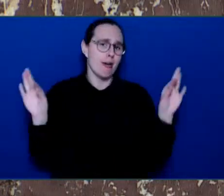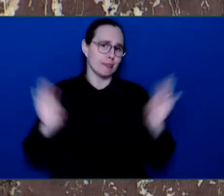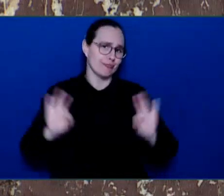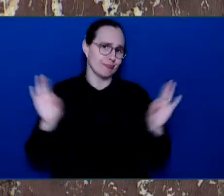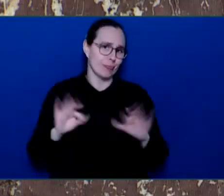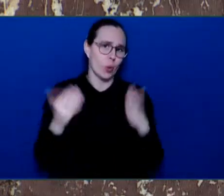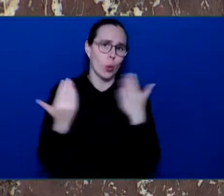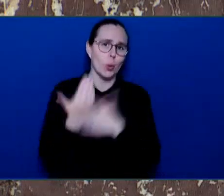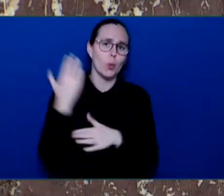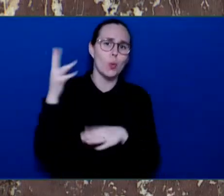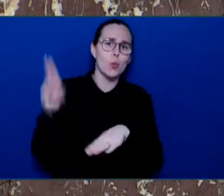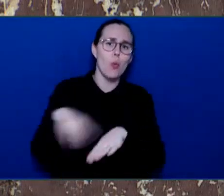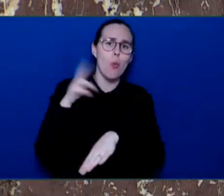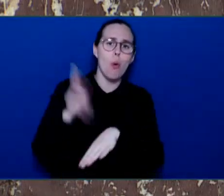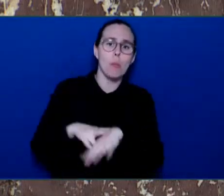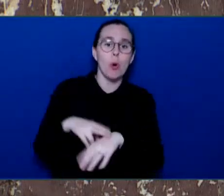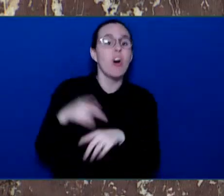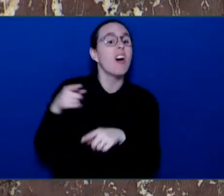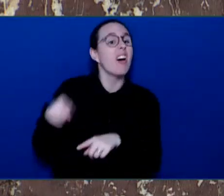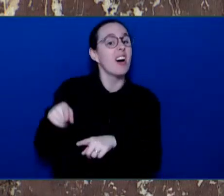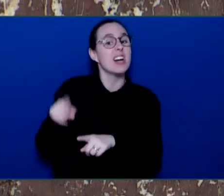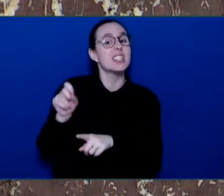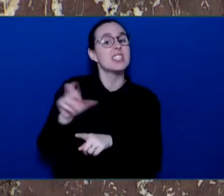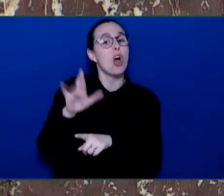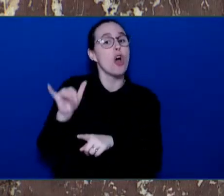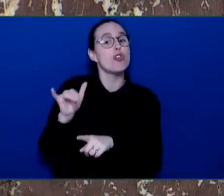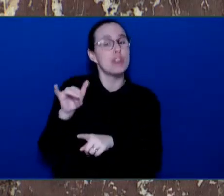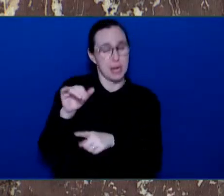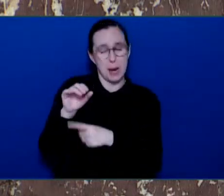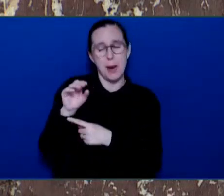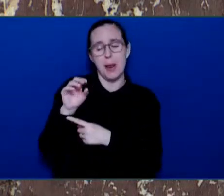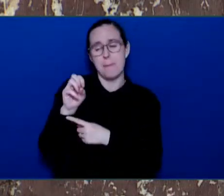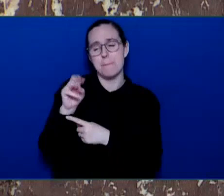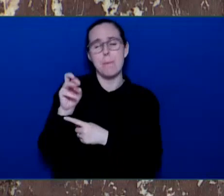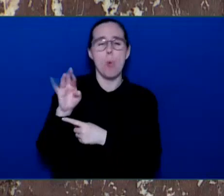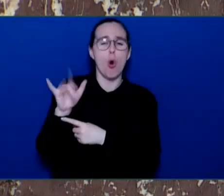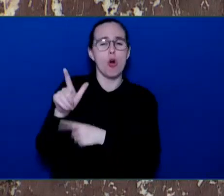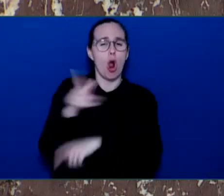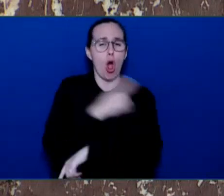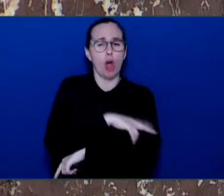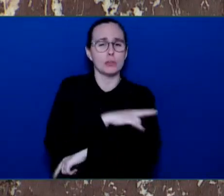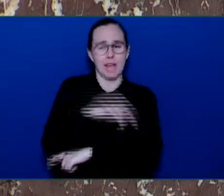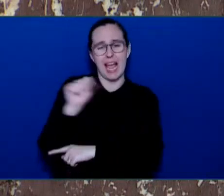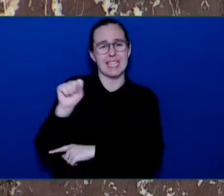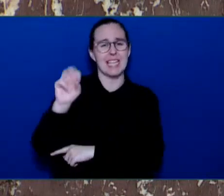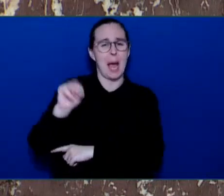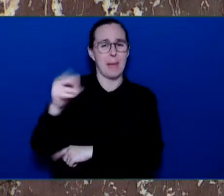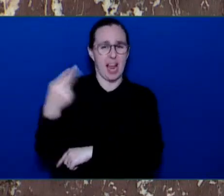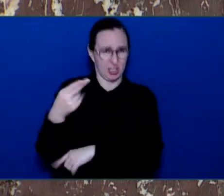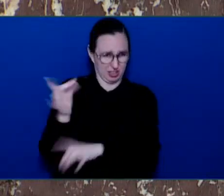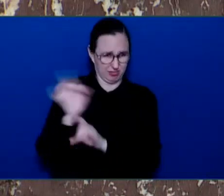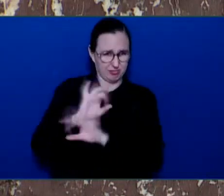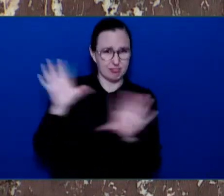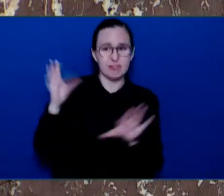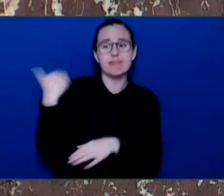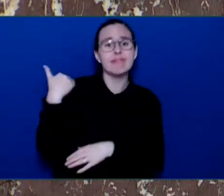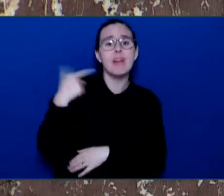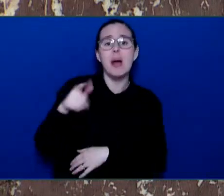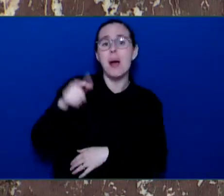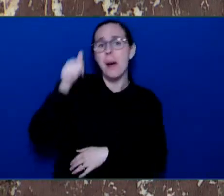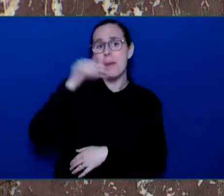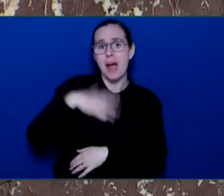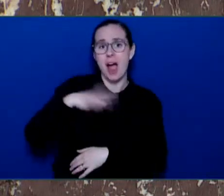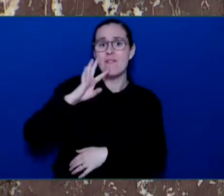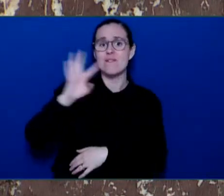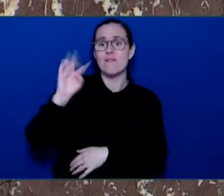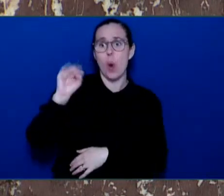month, a man in his 40s in desperate need of mental health services was escorted off the premises. Just minutes later, he jumped